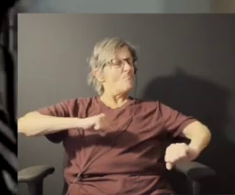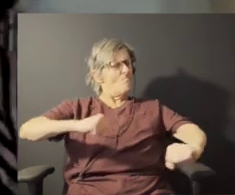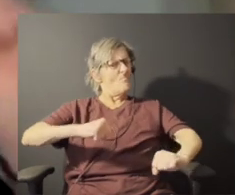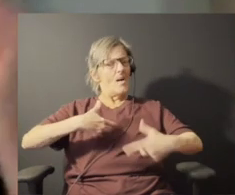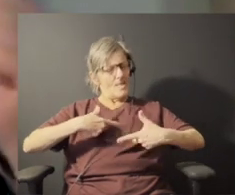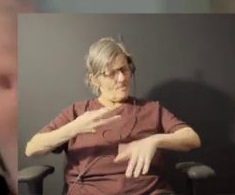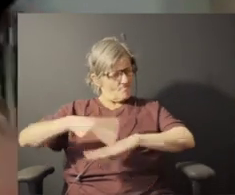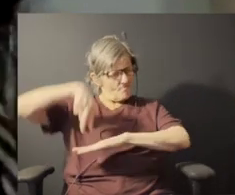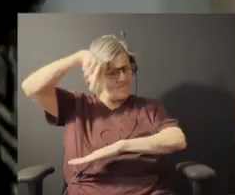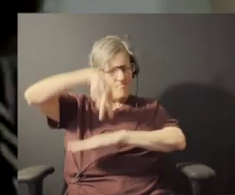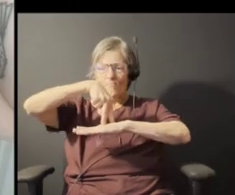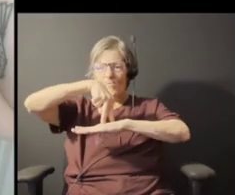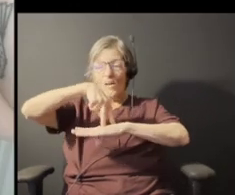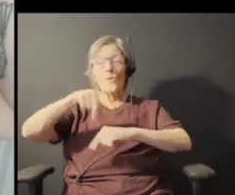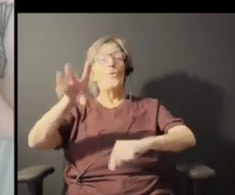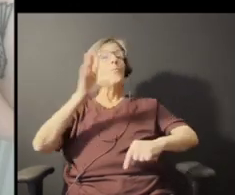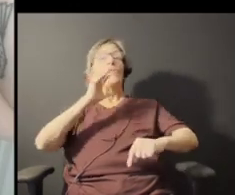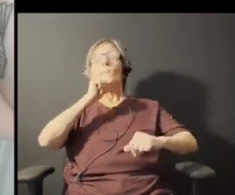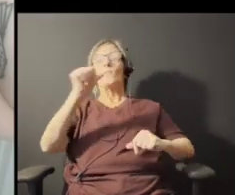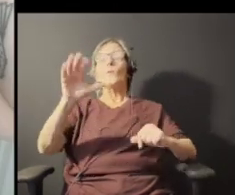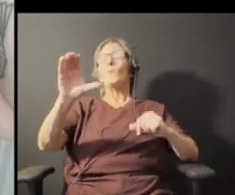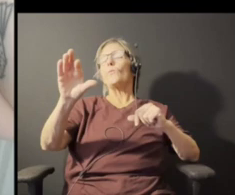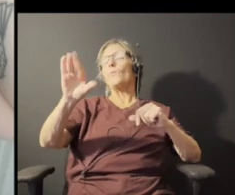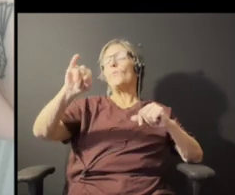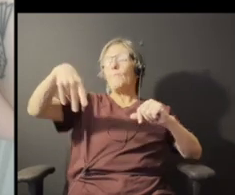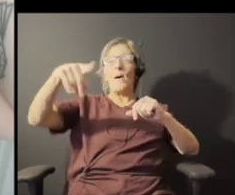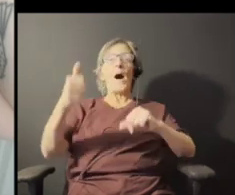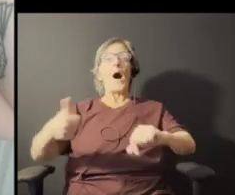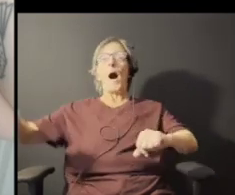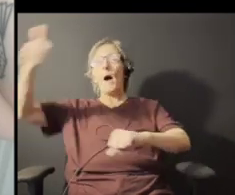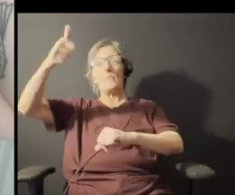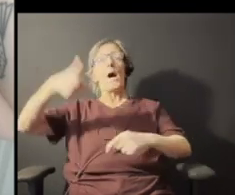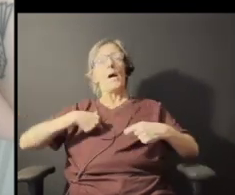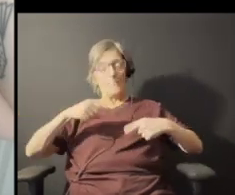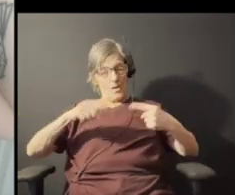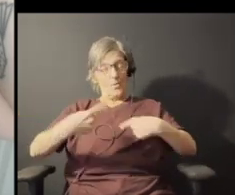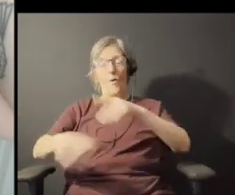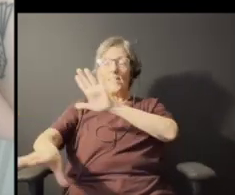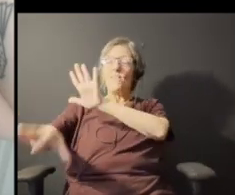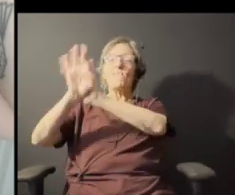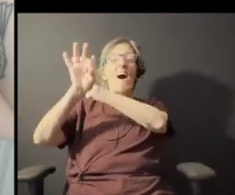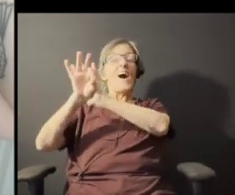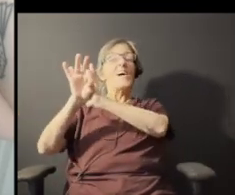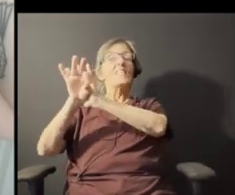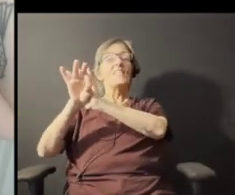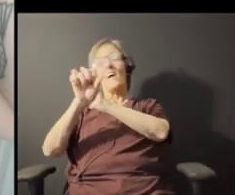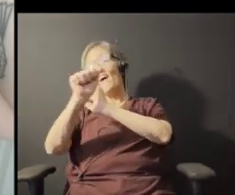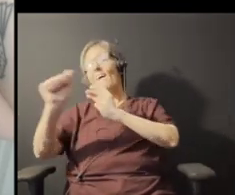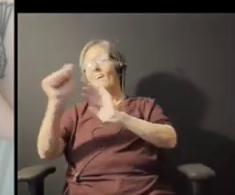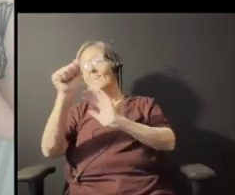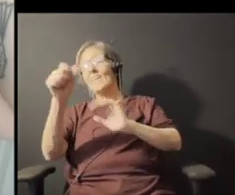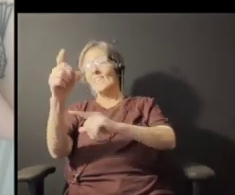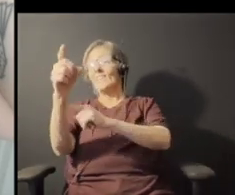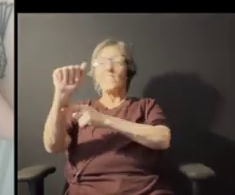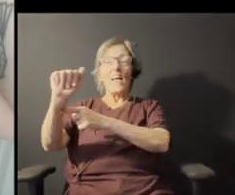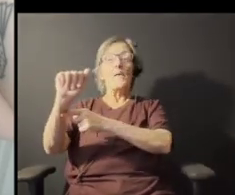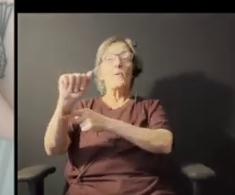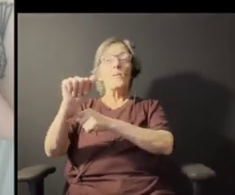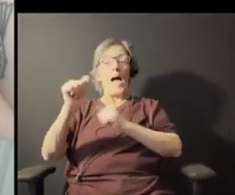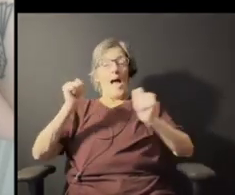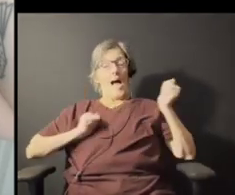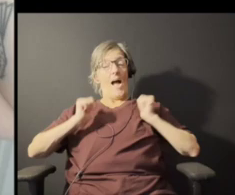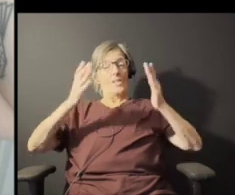about. There will be no cripping up. I'm going to find a